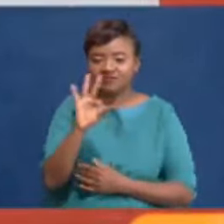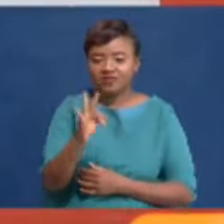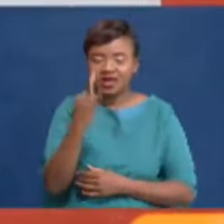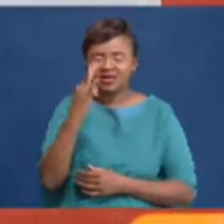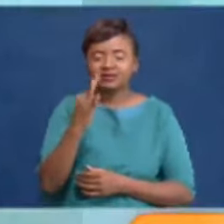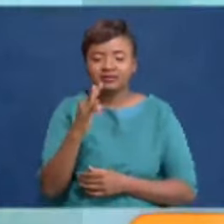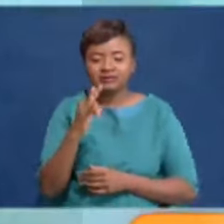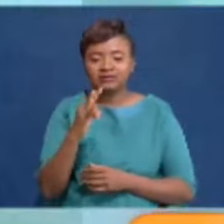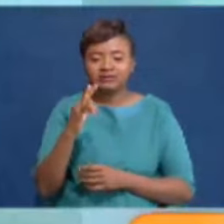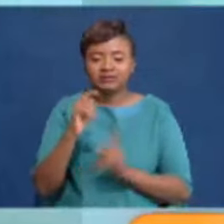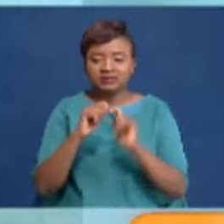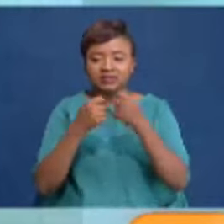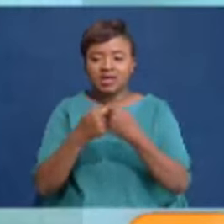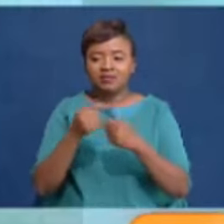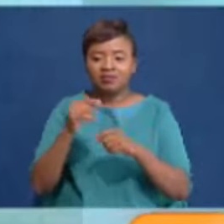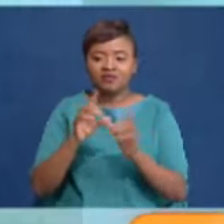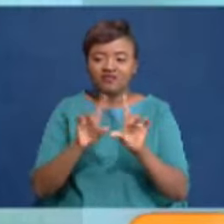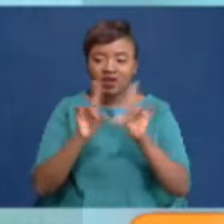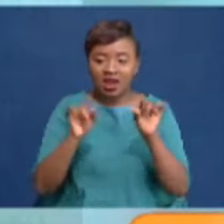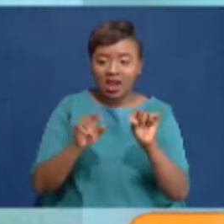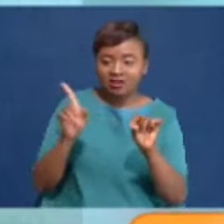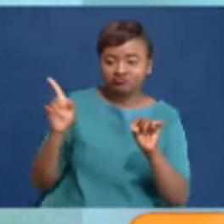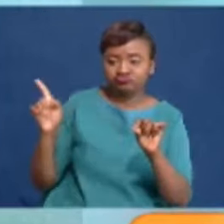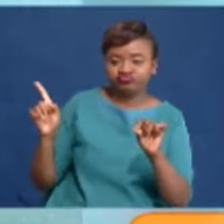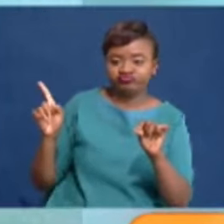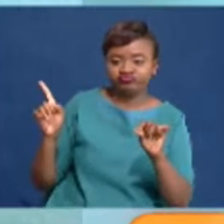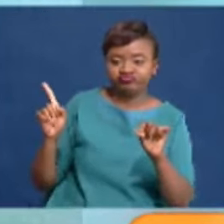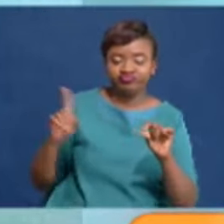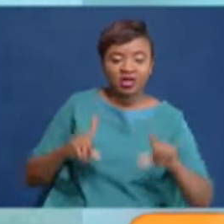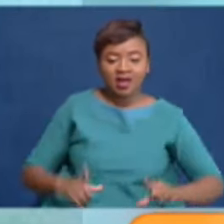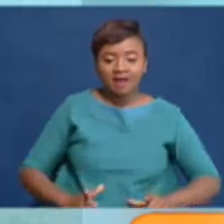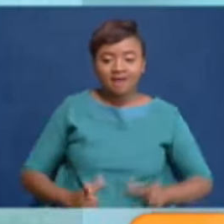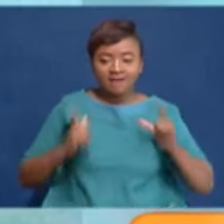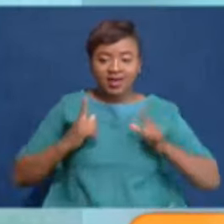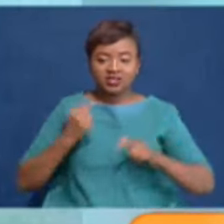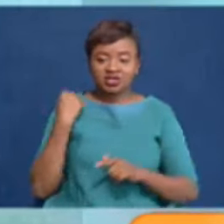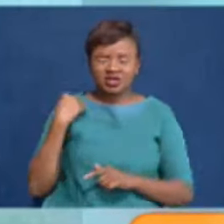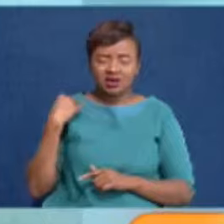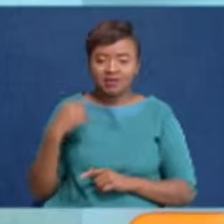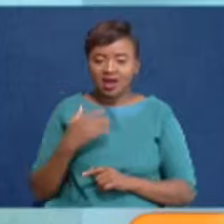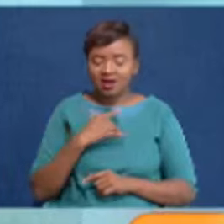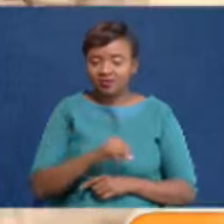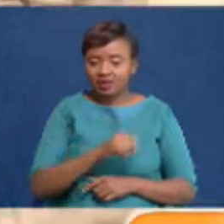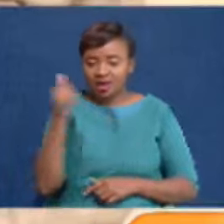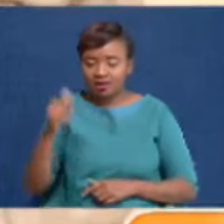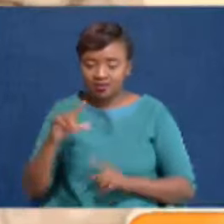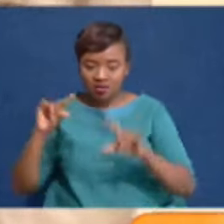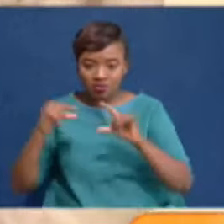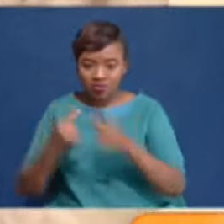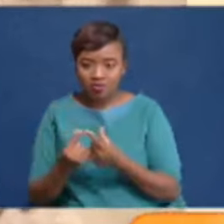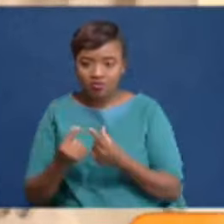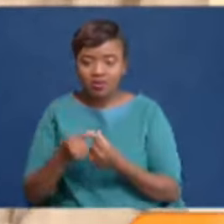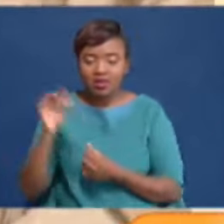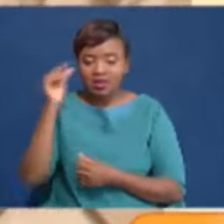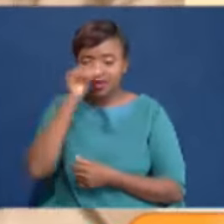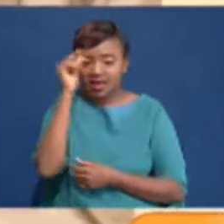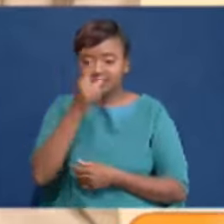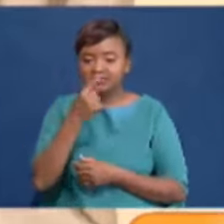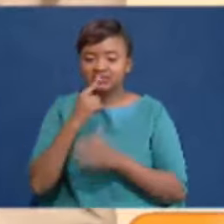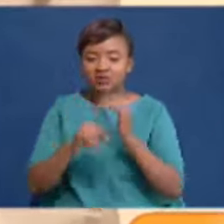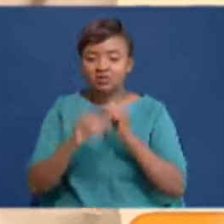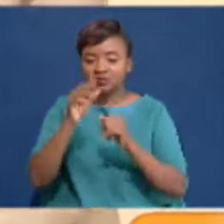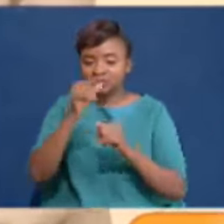known as Maisha number. This following a case filed by a lobby group from Garissa, which argued that the government had failed